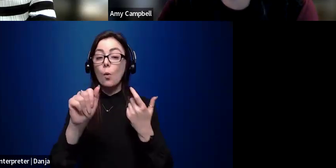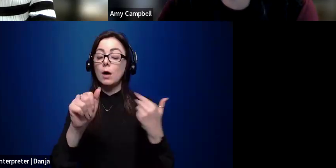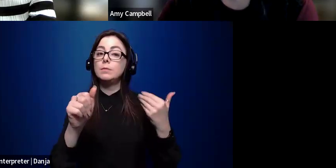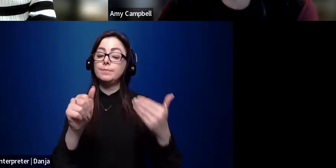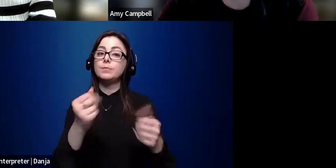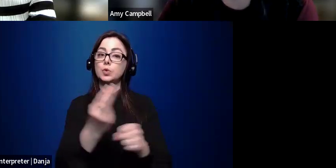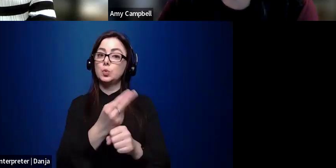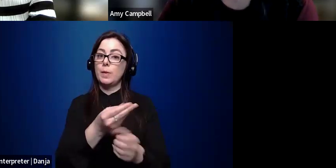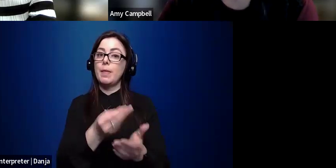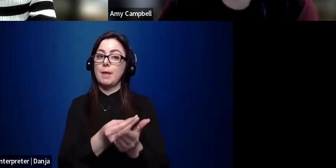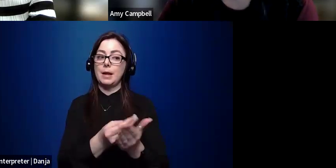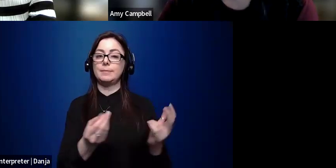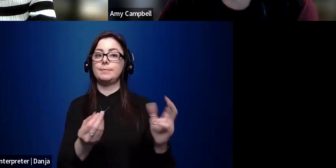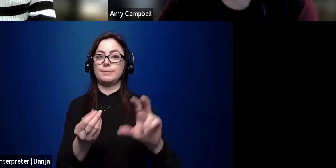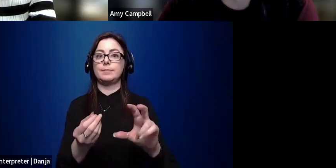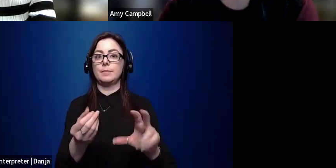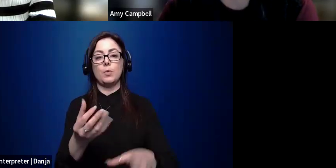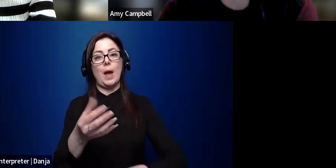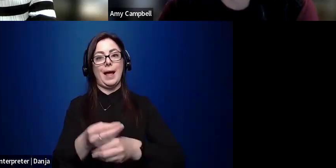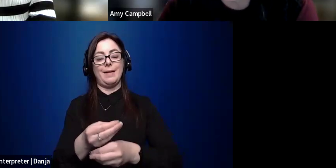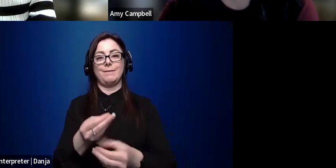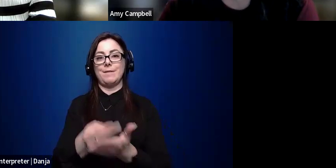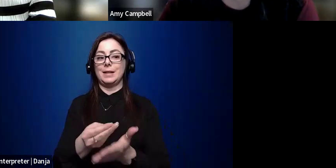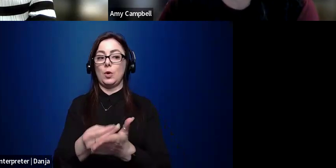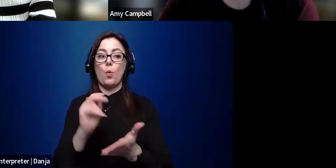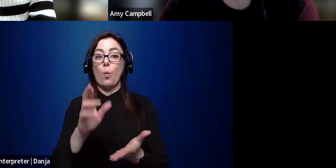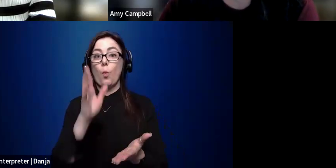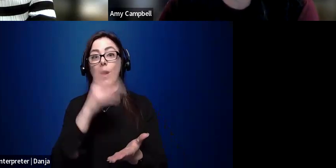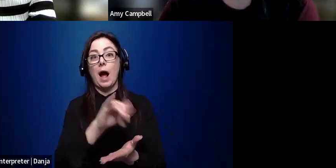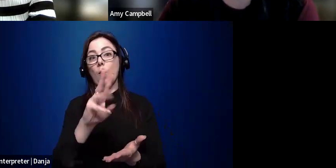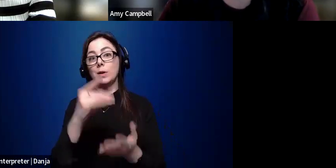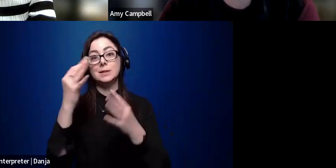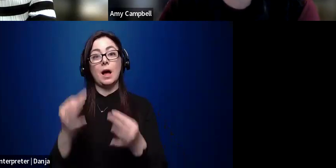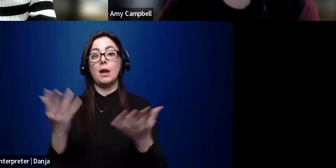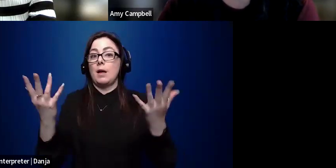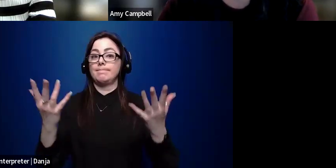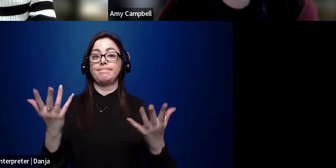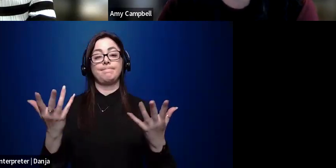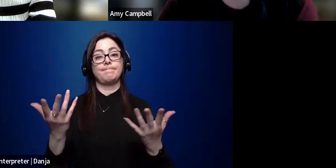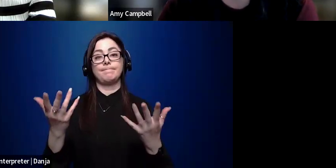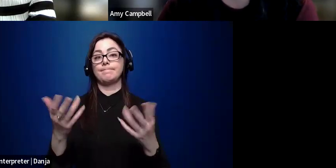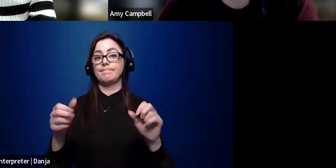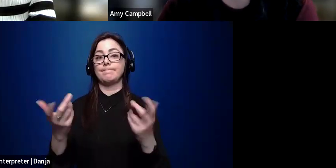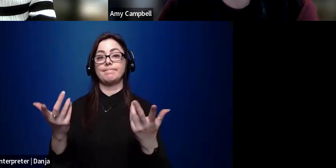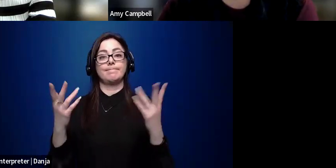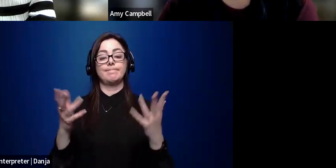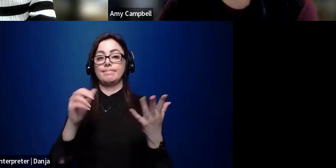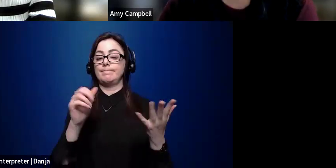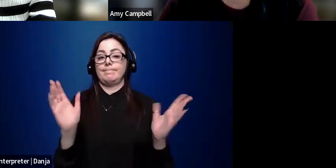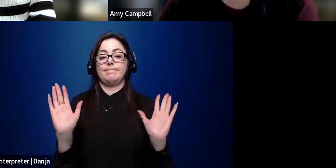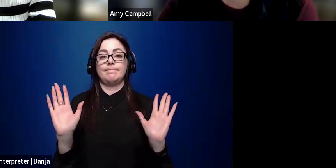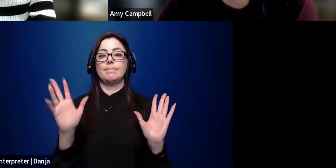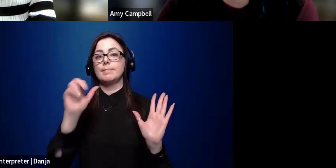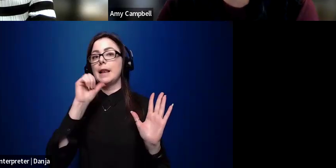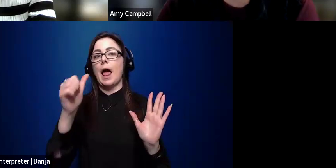we drop that entirely? That'll be a question for state lawmakers if the federal government decides to do